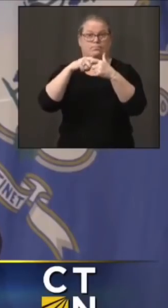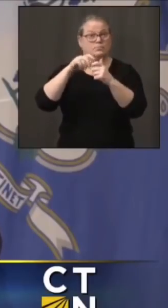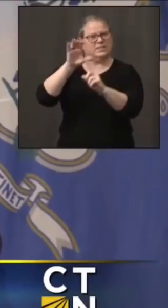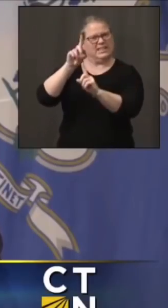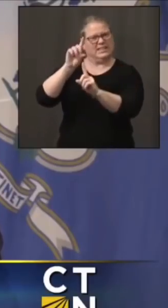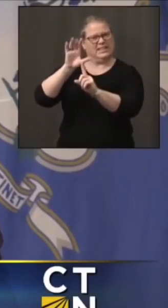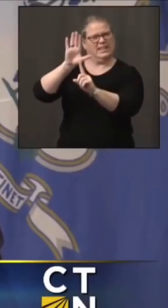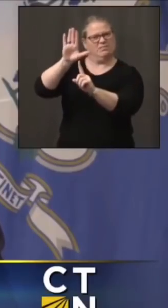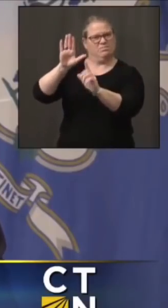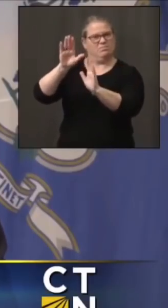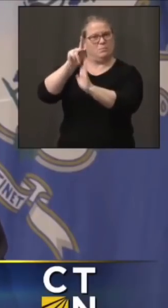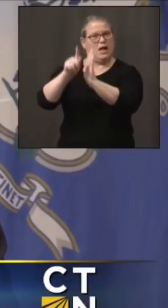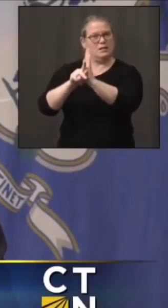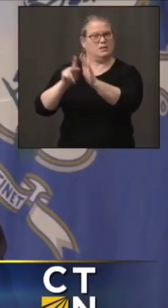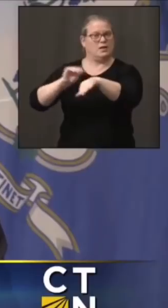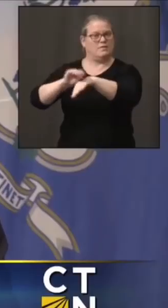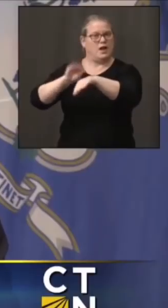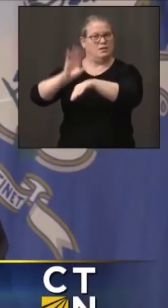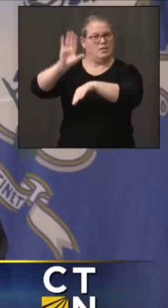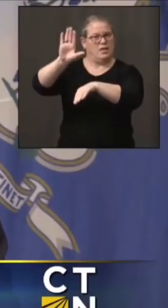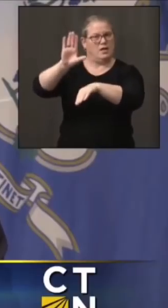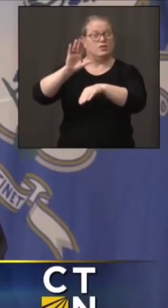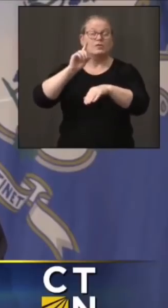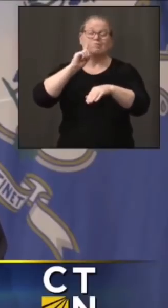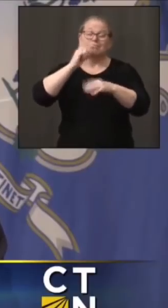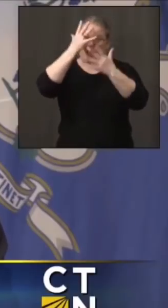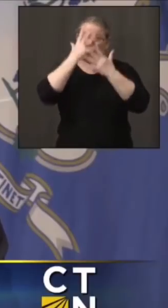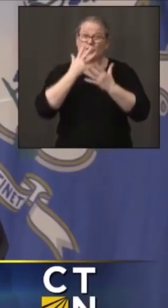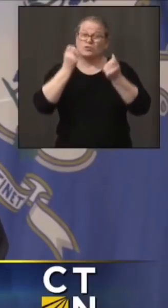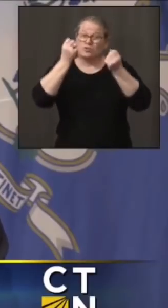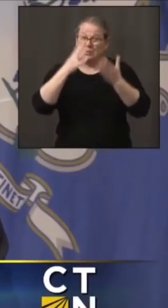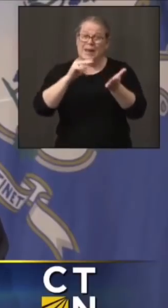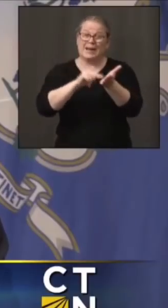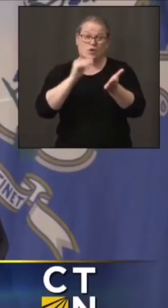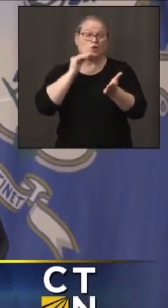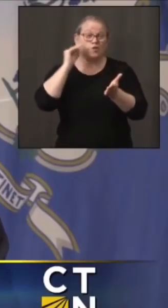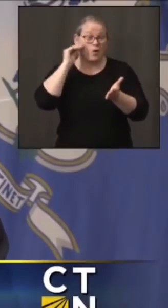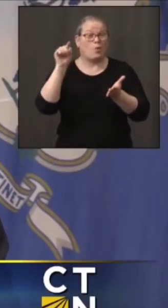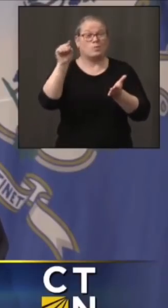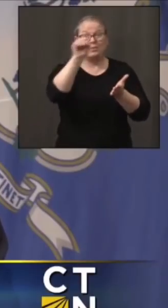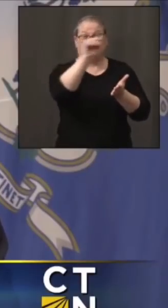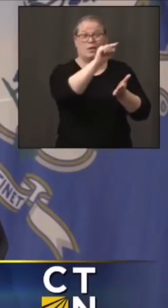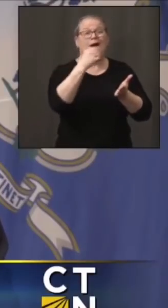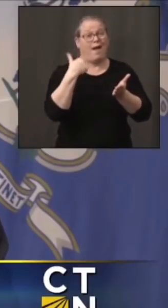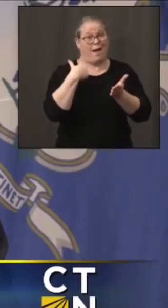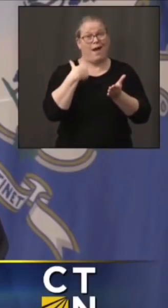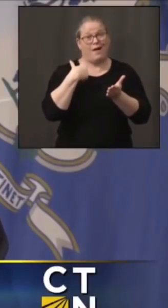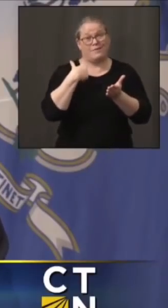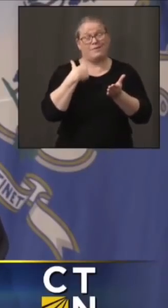unfortunately, right now, there are infections in a vast majority of our nursing homes. Anything to add to that, Josh?